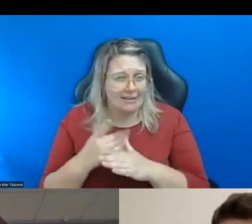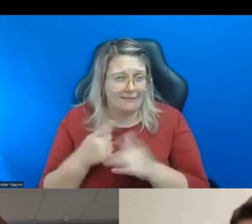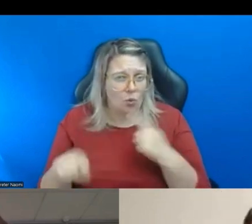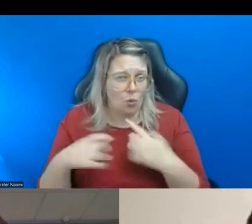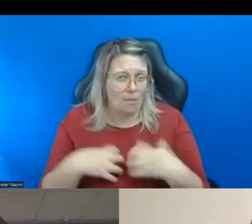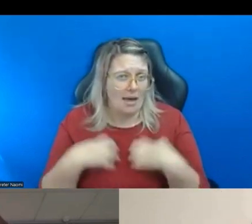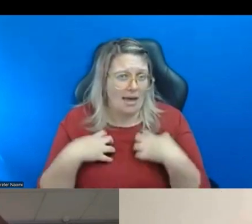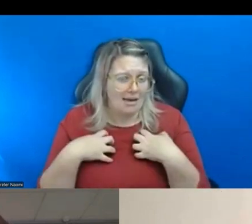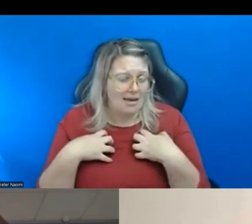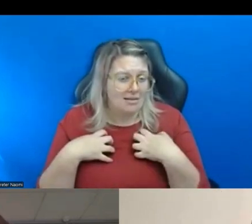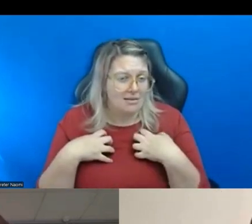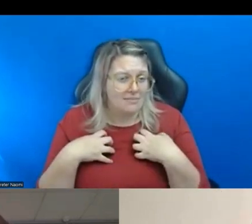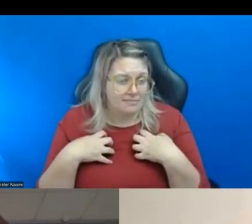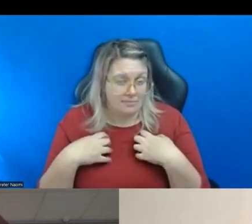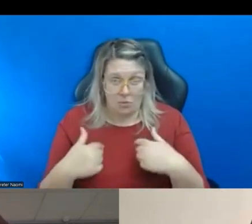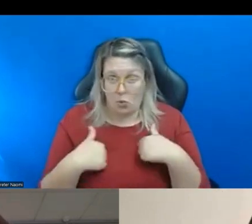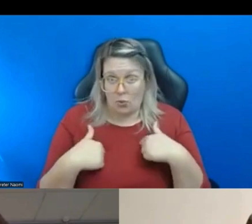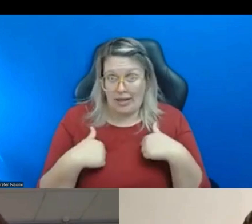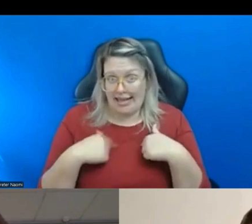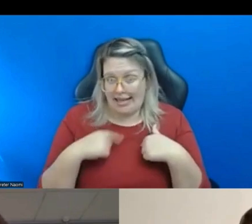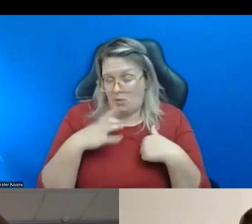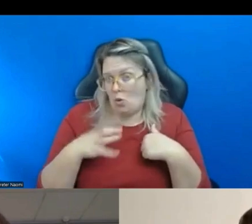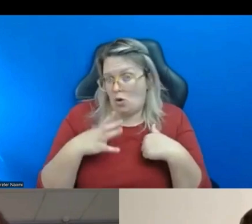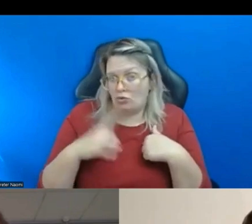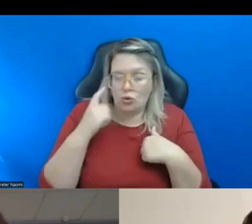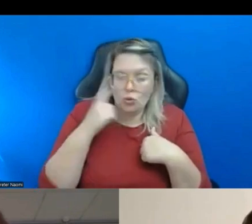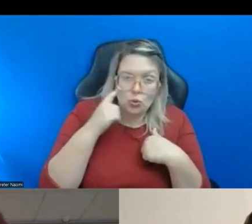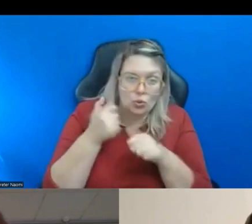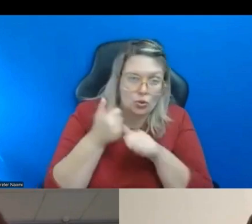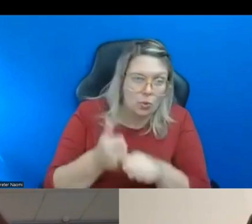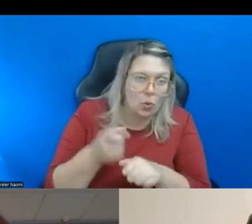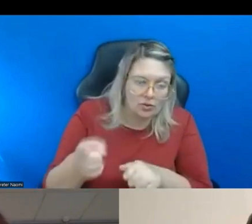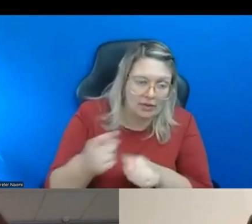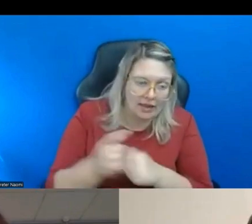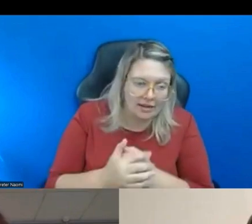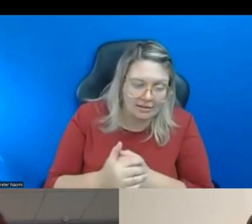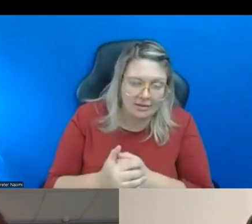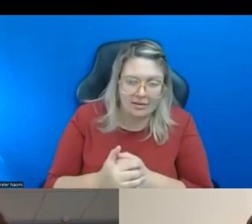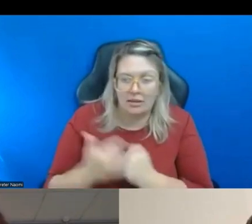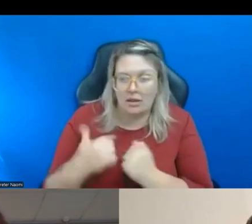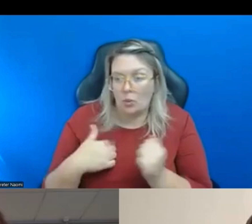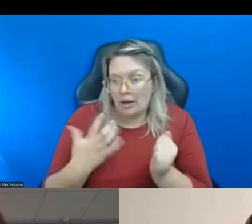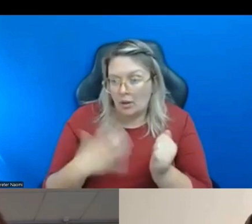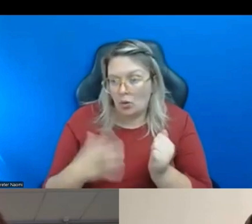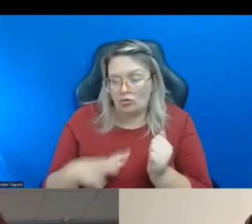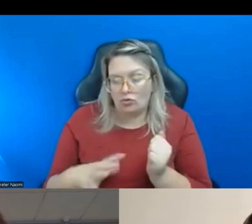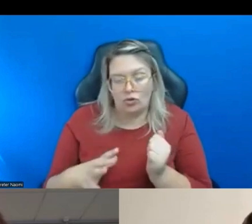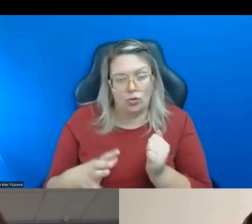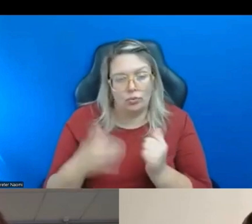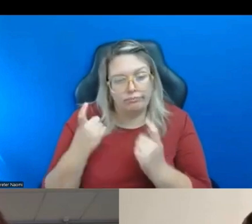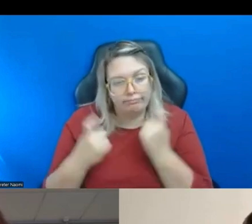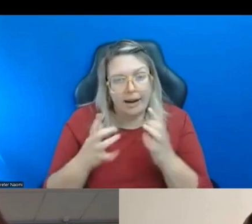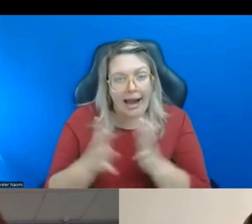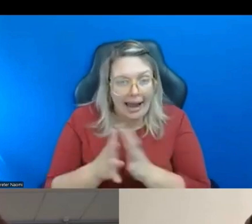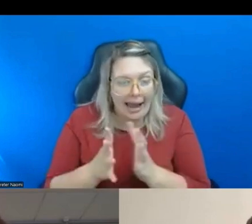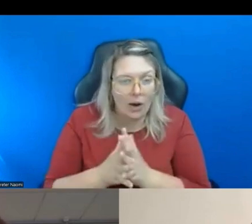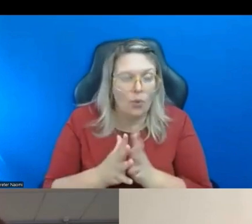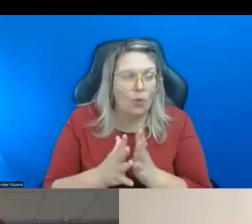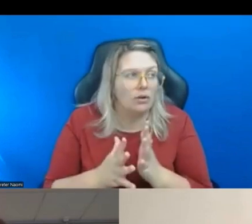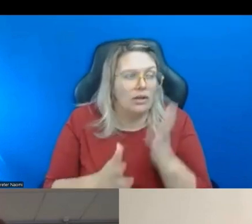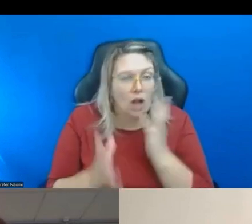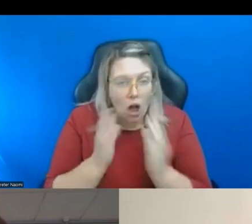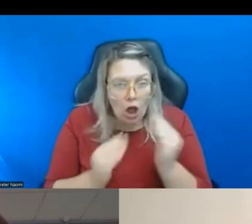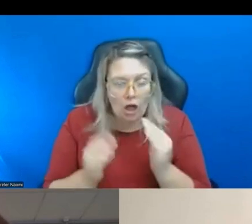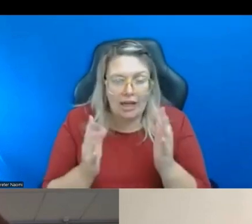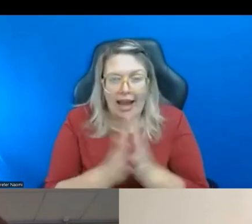which we will want to support them on and think about how that learning and understanding can be